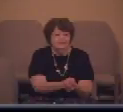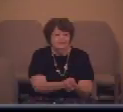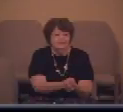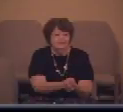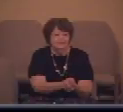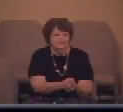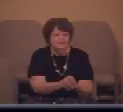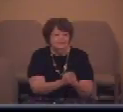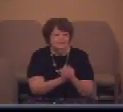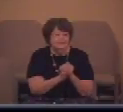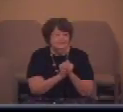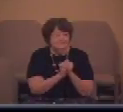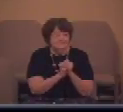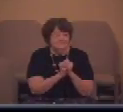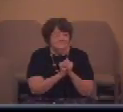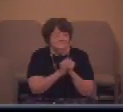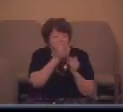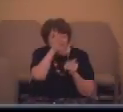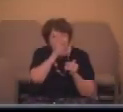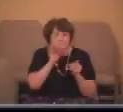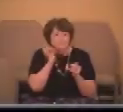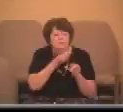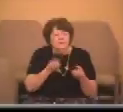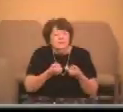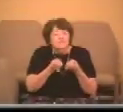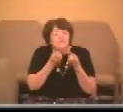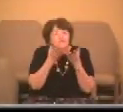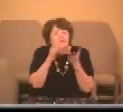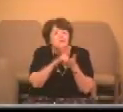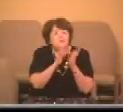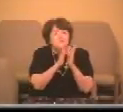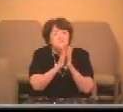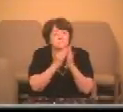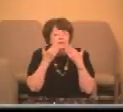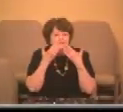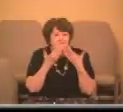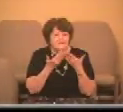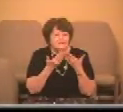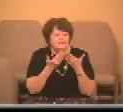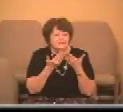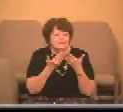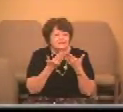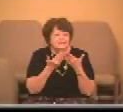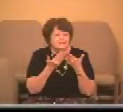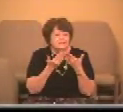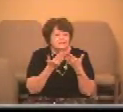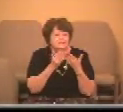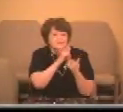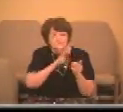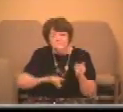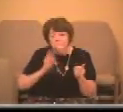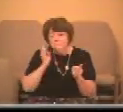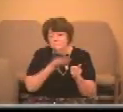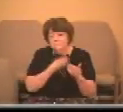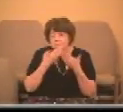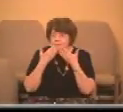Amen. Oh God, we offer this prayer of thanks Lord, we're thankful